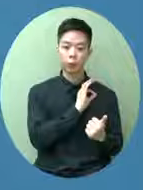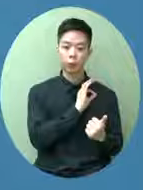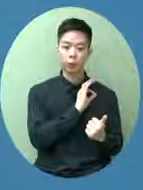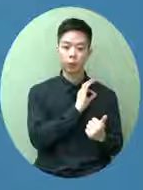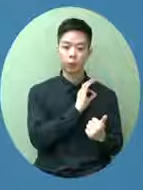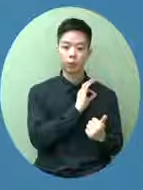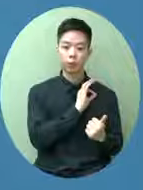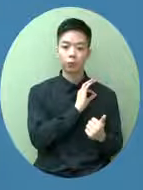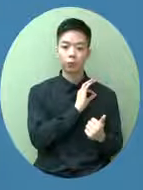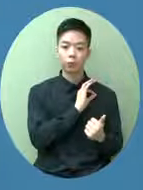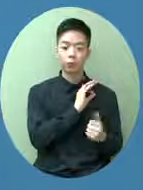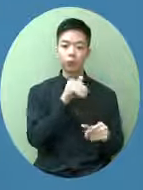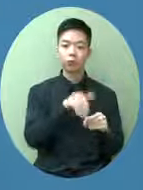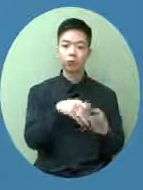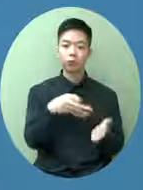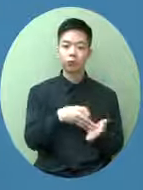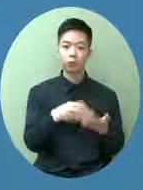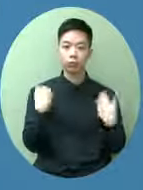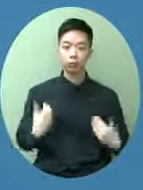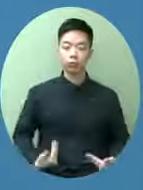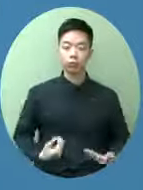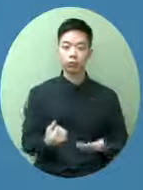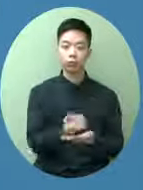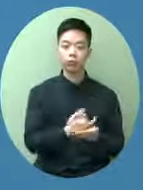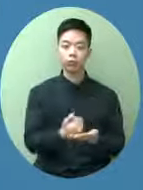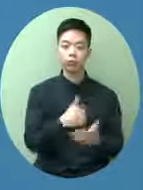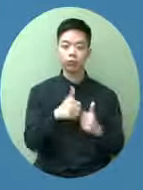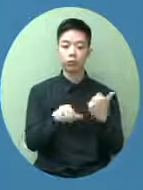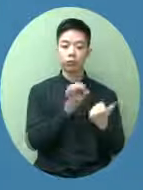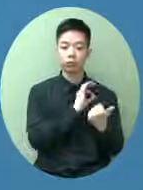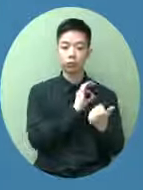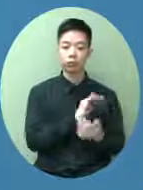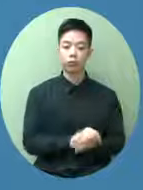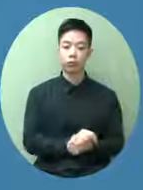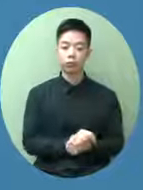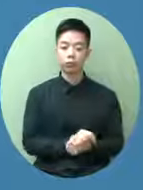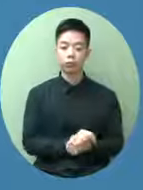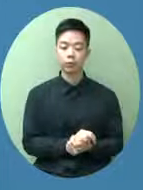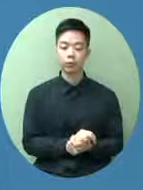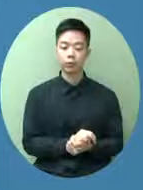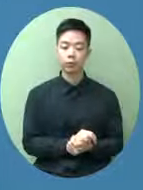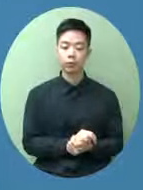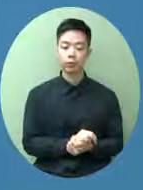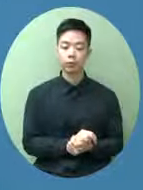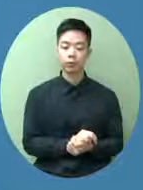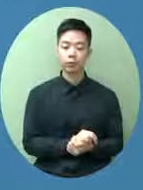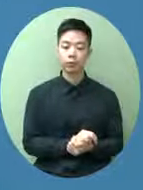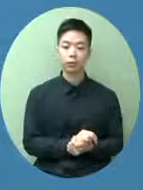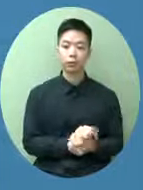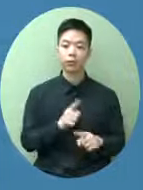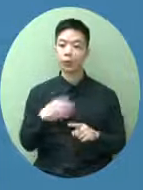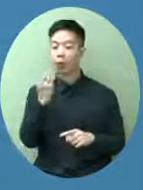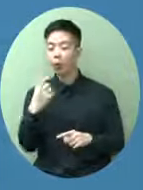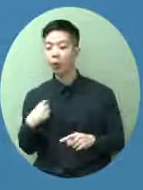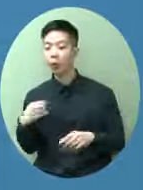has sought the advice of the National Security Committeewhich I chairand based on the findings of the